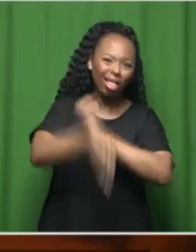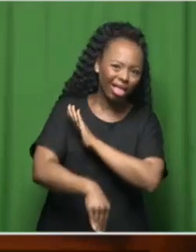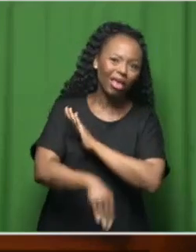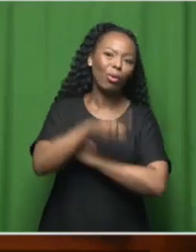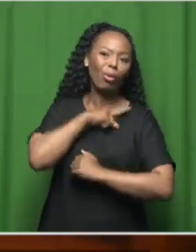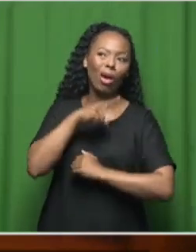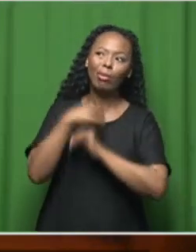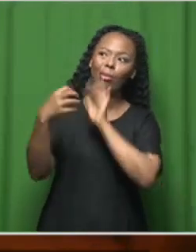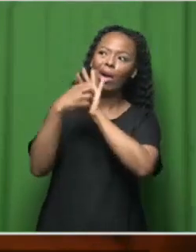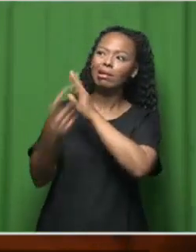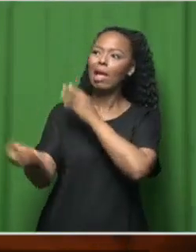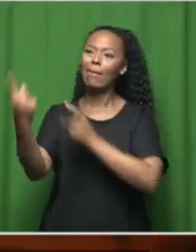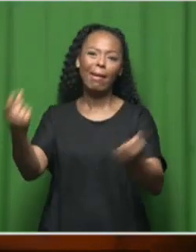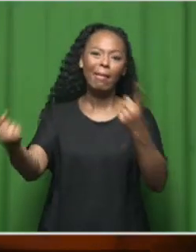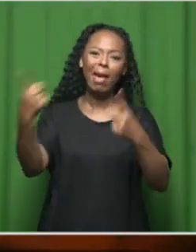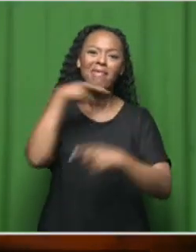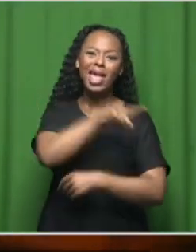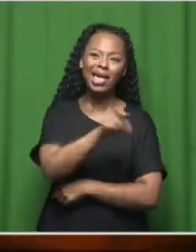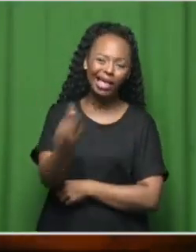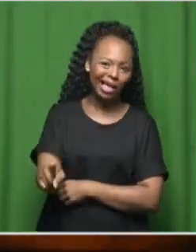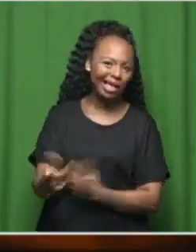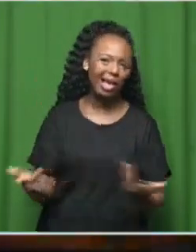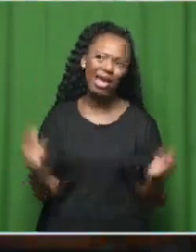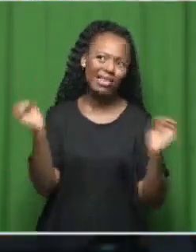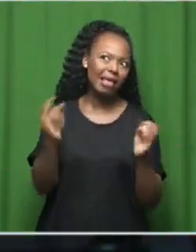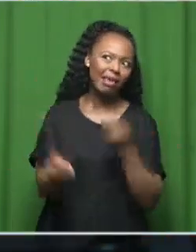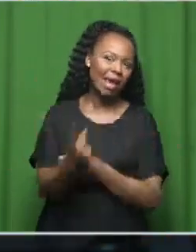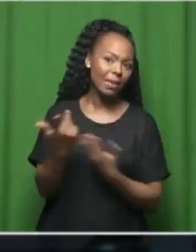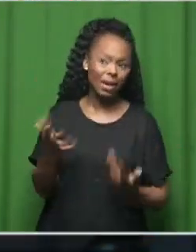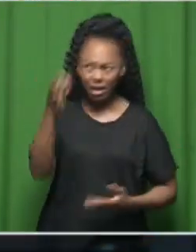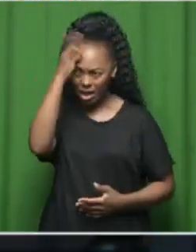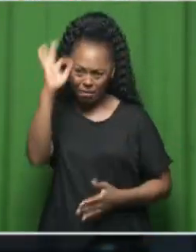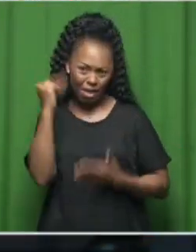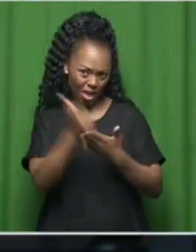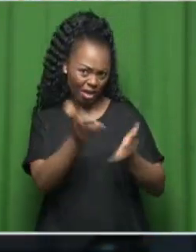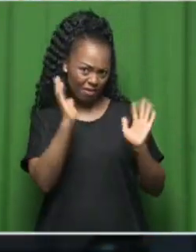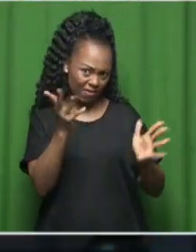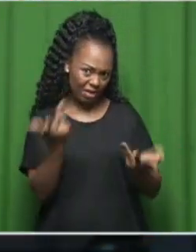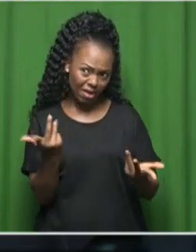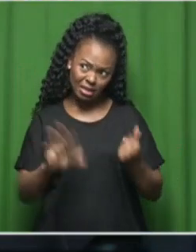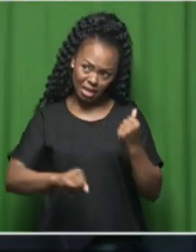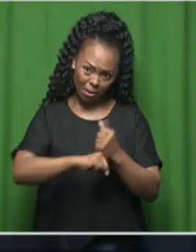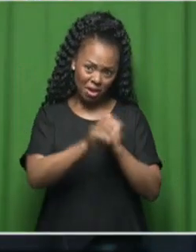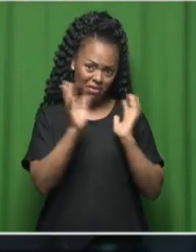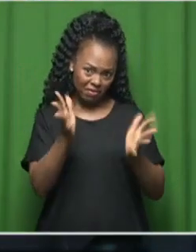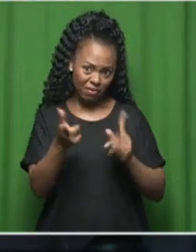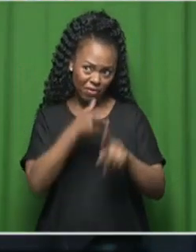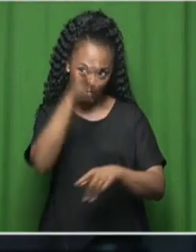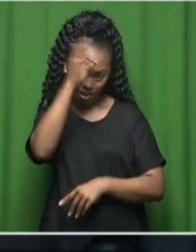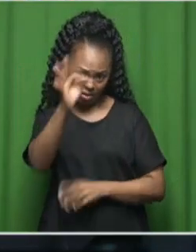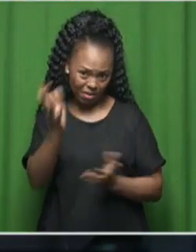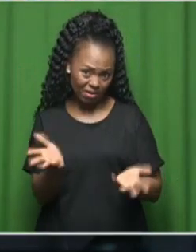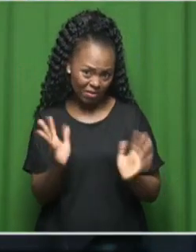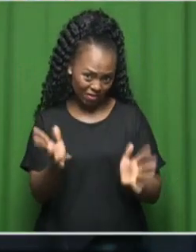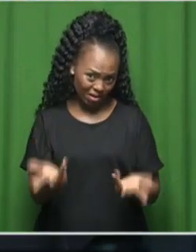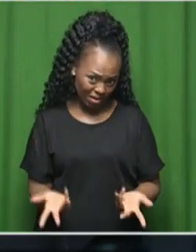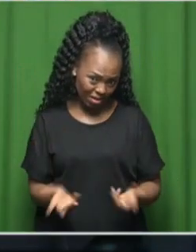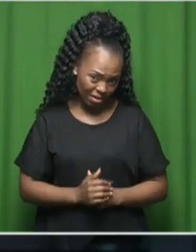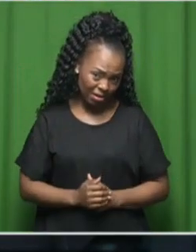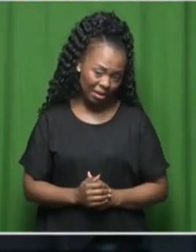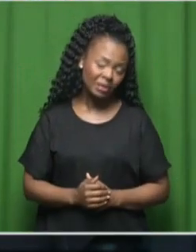and then they die and nothing happens. But what's the government saying then? Are you getting the necessary buy-in from the government in terms of implementing some of these